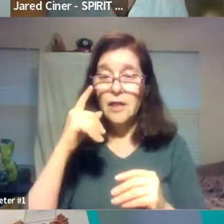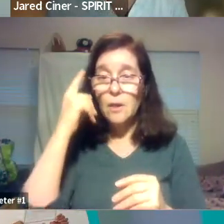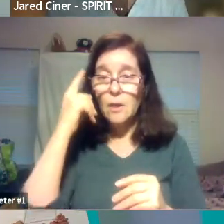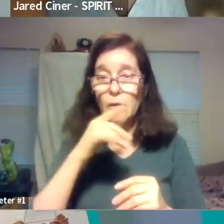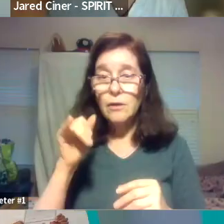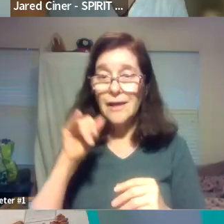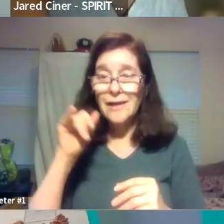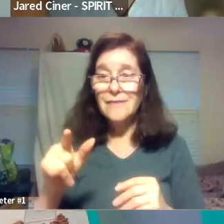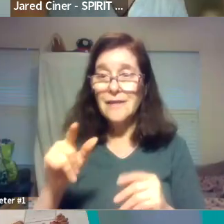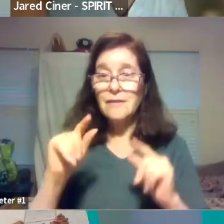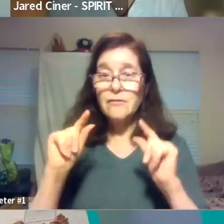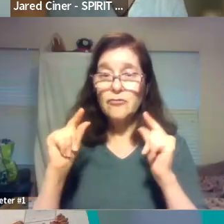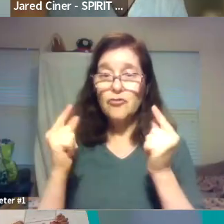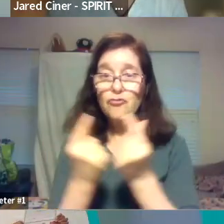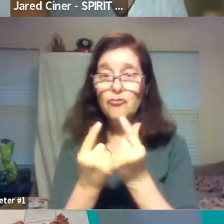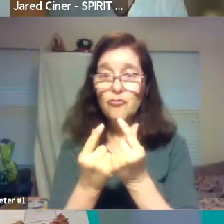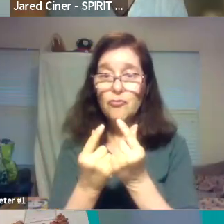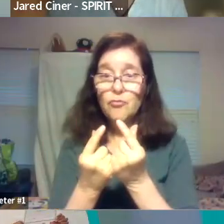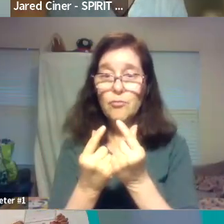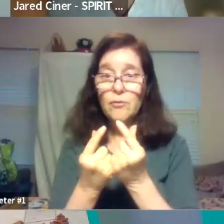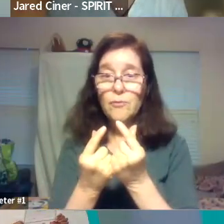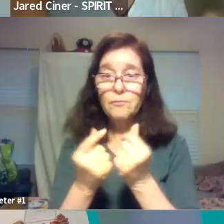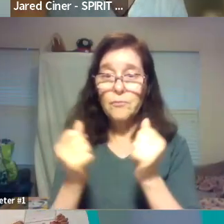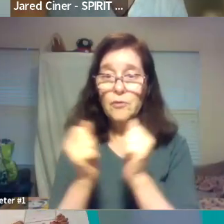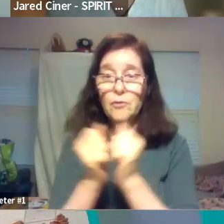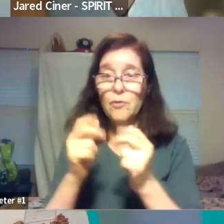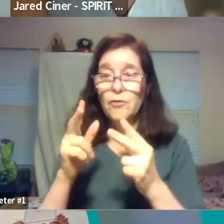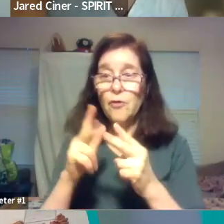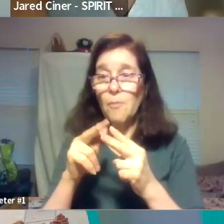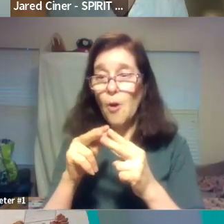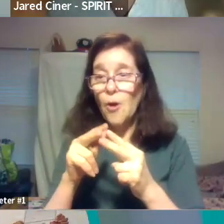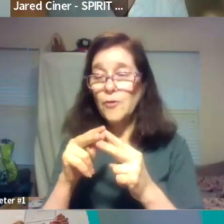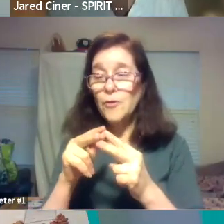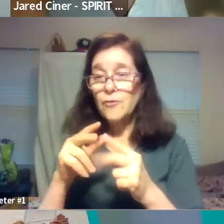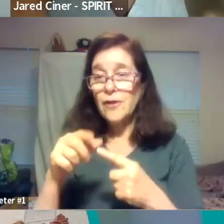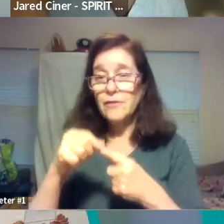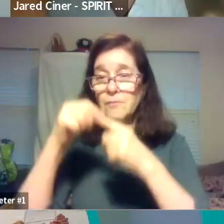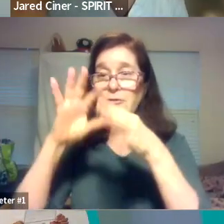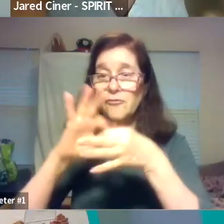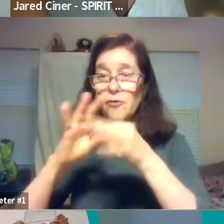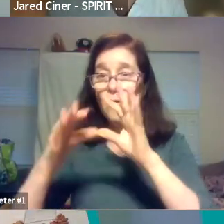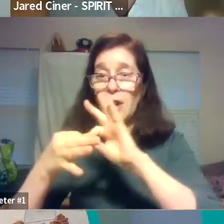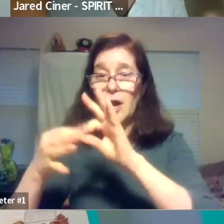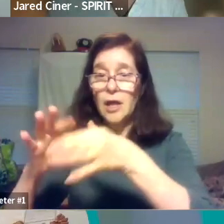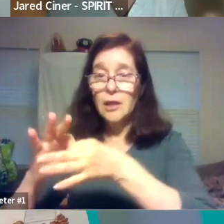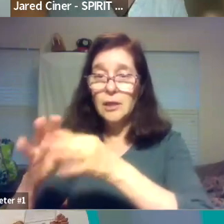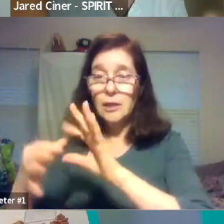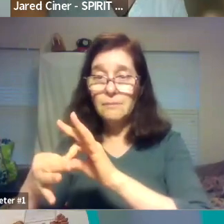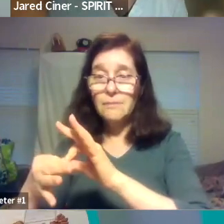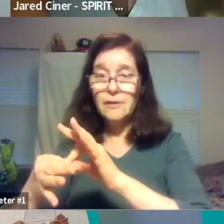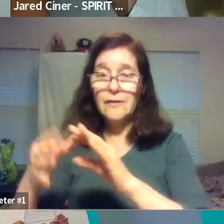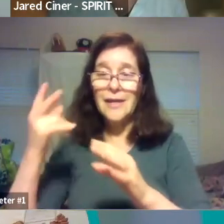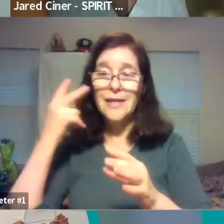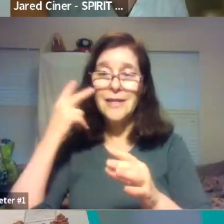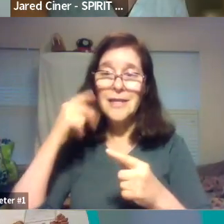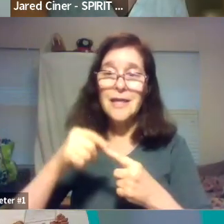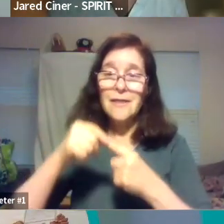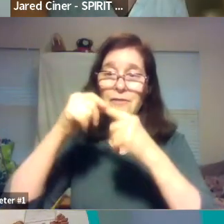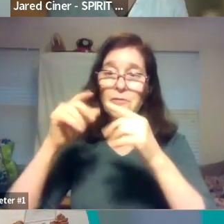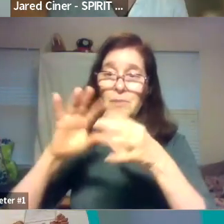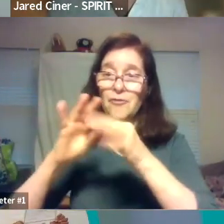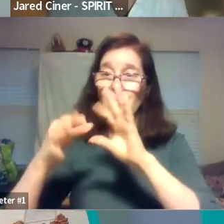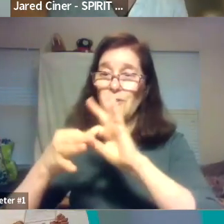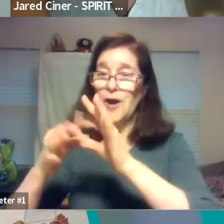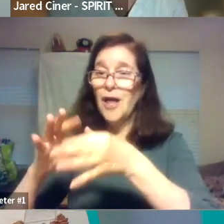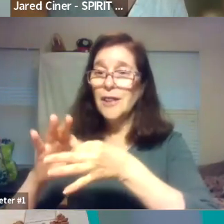is with our partners at Special Olympics in Howard County. So I can see the Special Olympics certificate on here. So shout out to